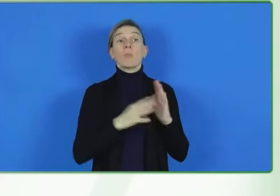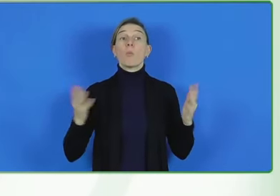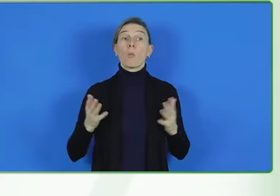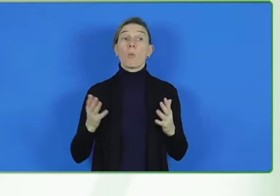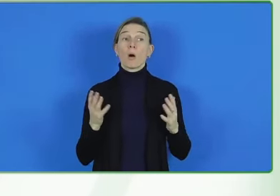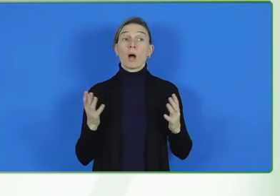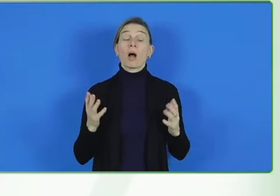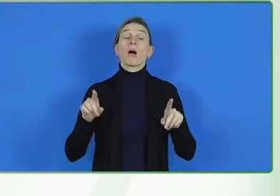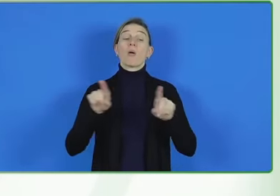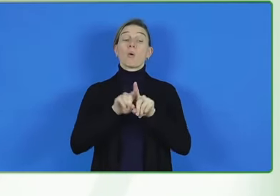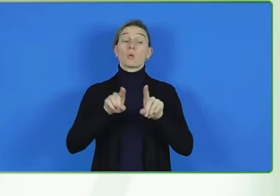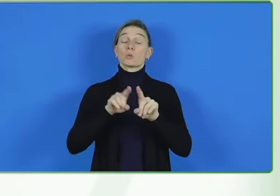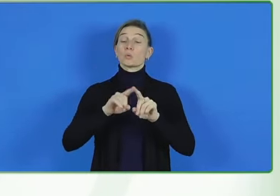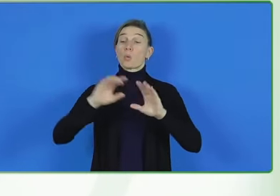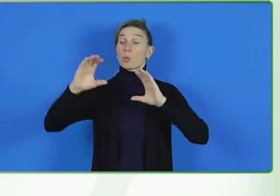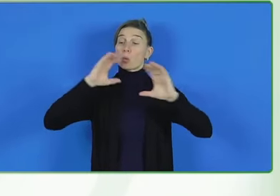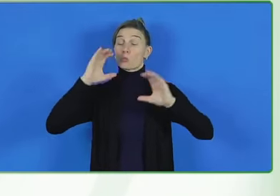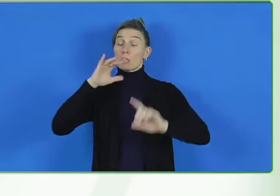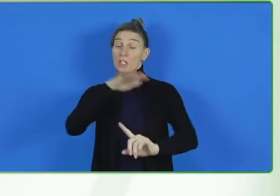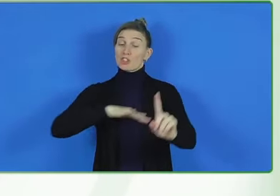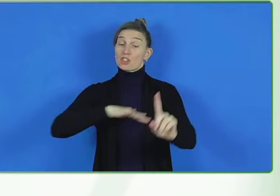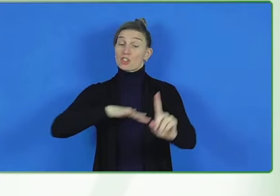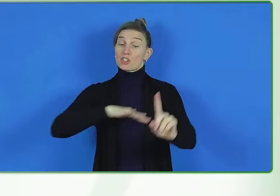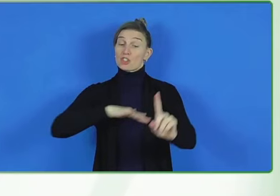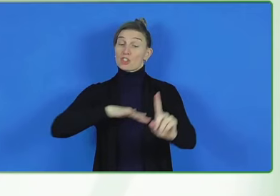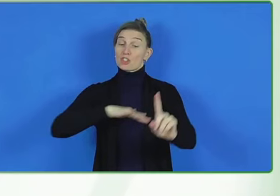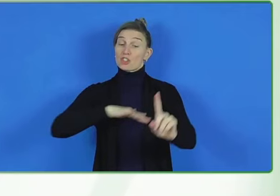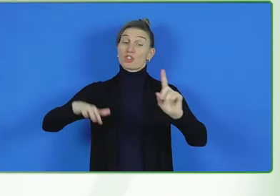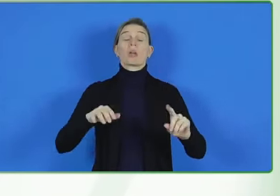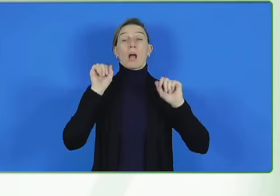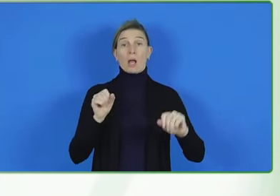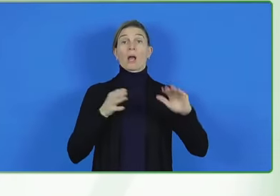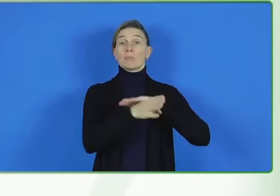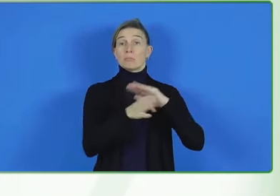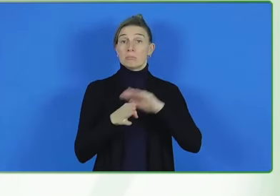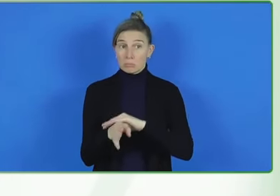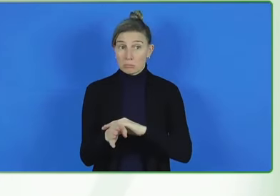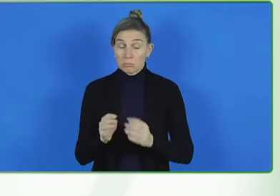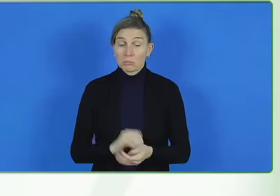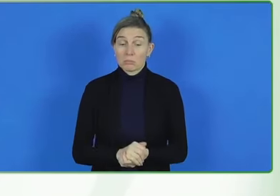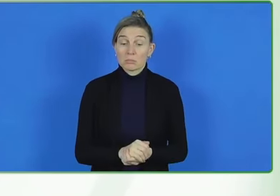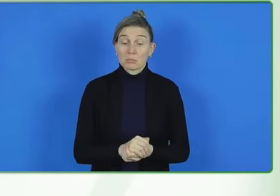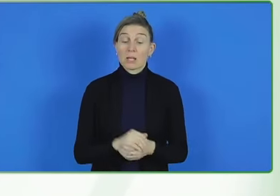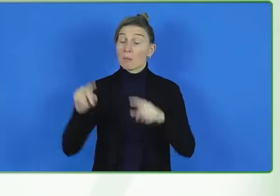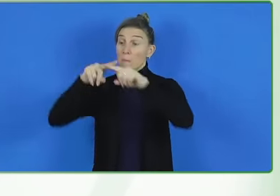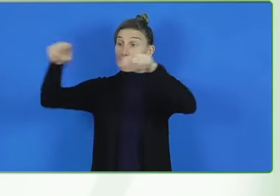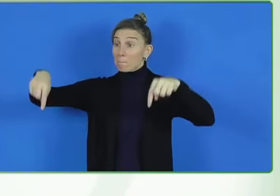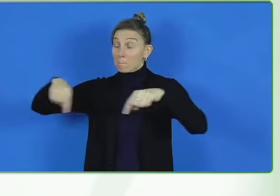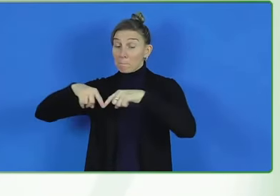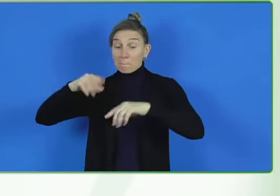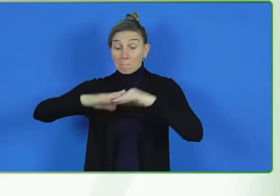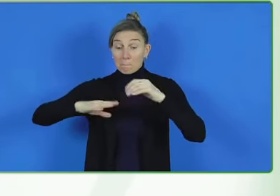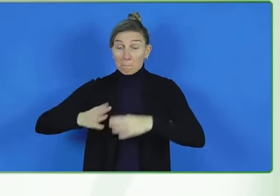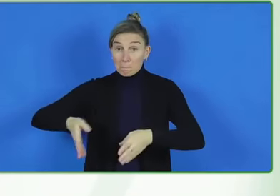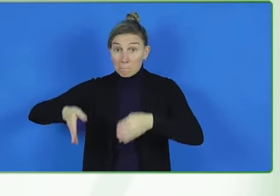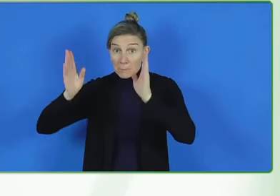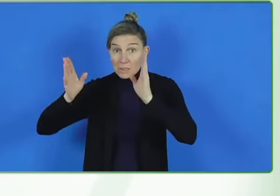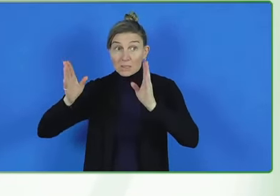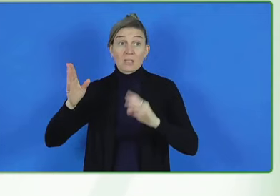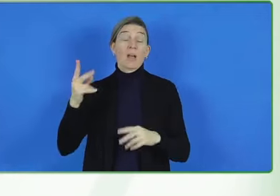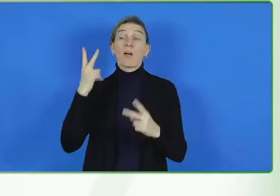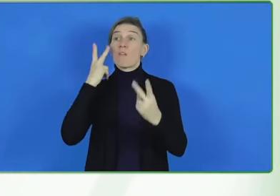spaces, access to all rooms in the buildings, visual, voice, and